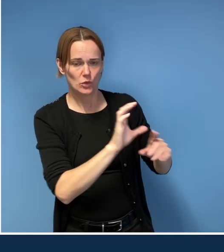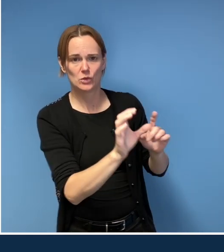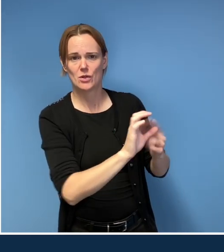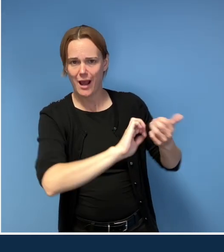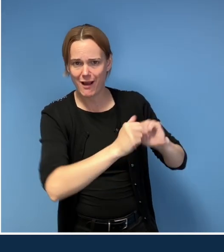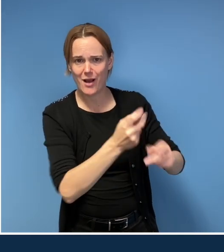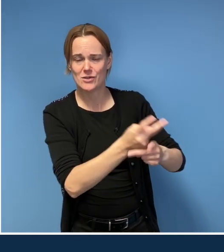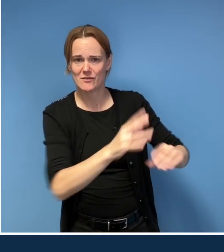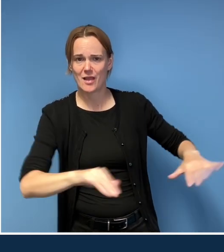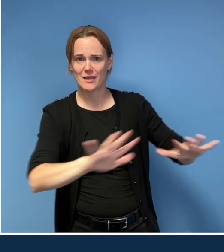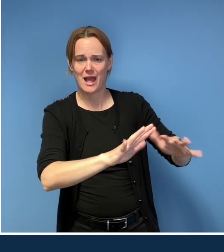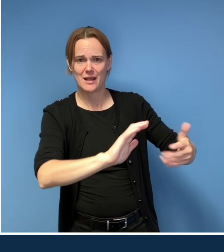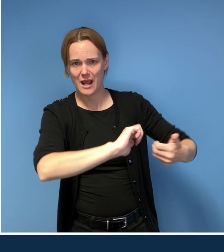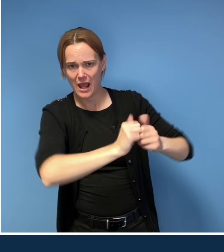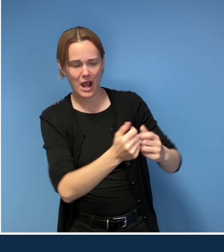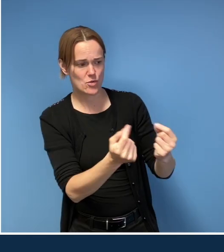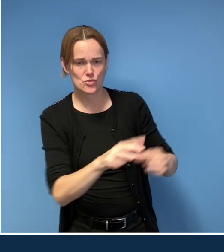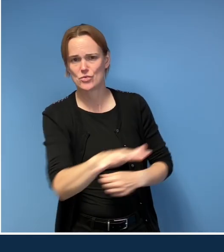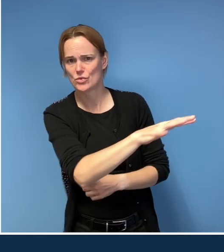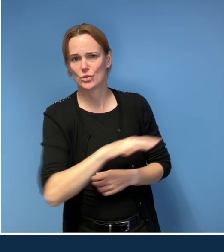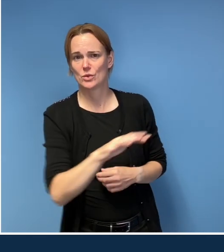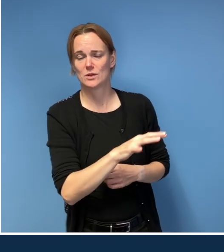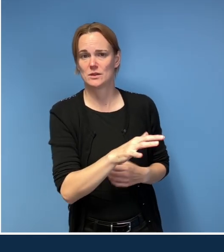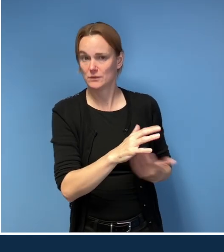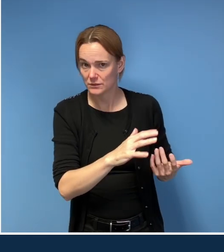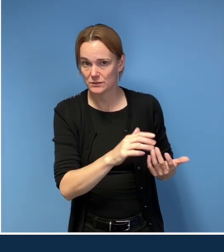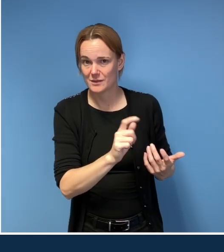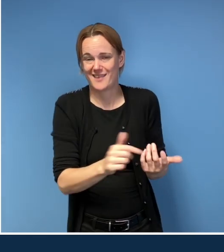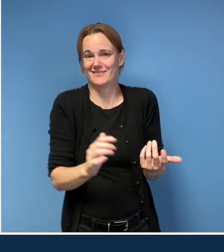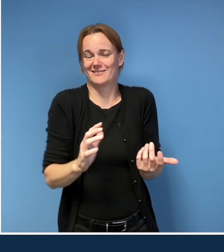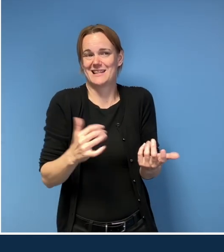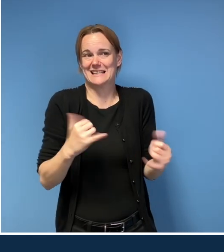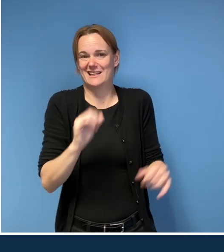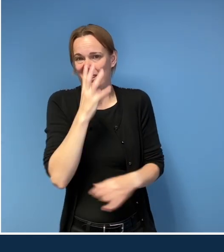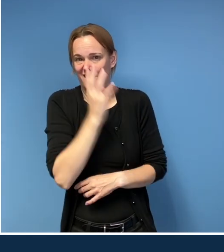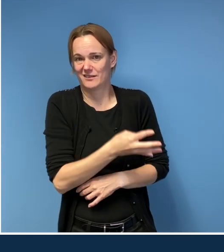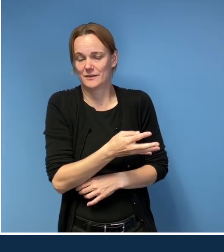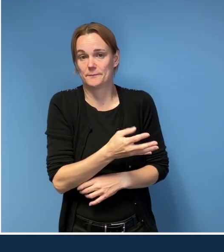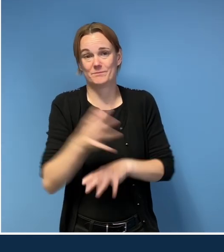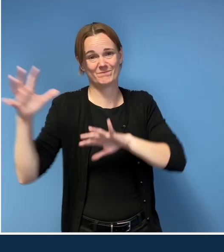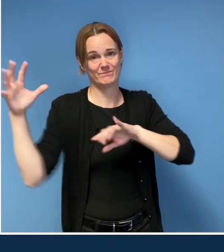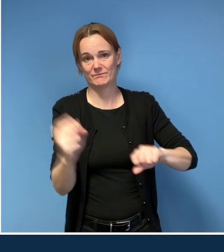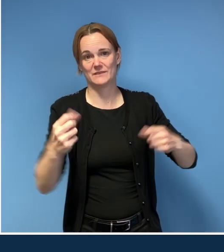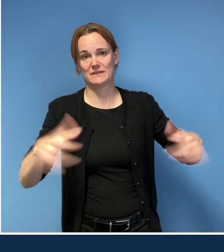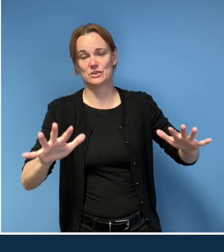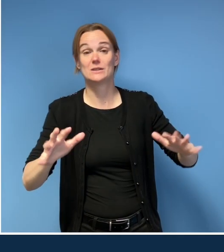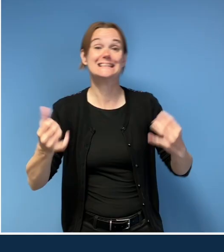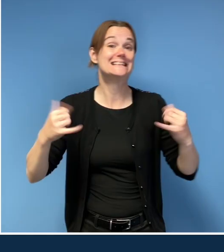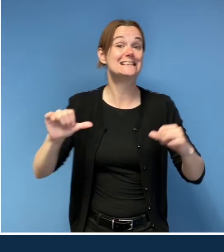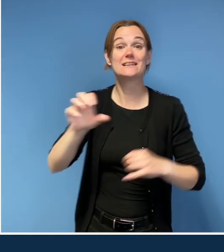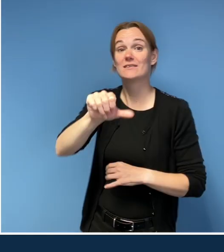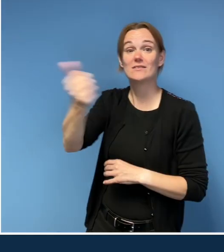people. We still see things happening across the globe that impact, that reality of people who the quest